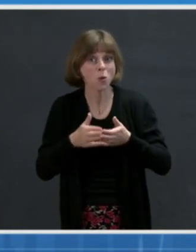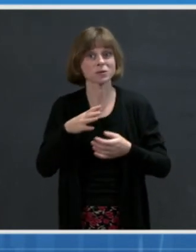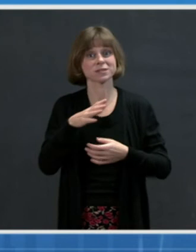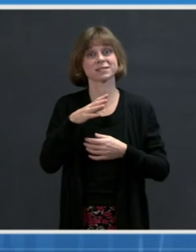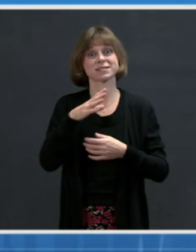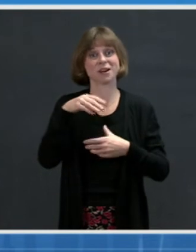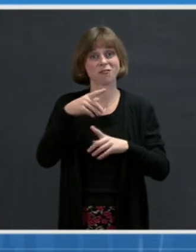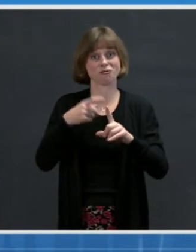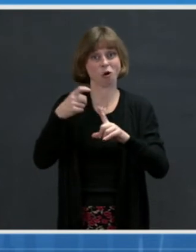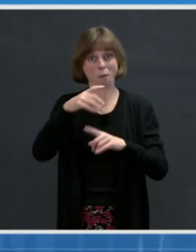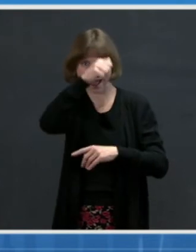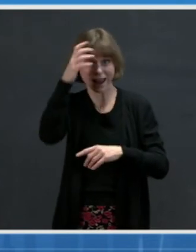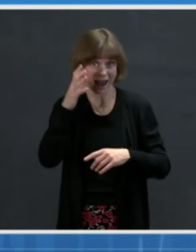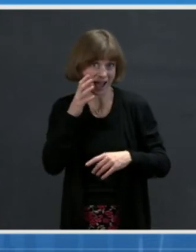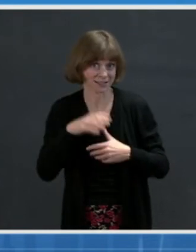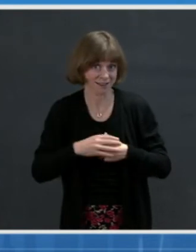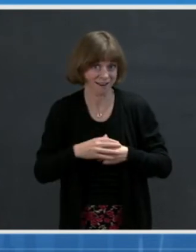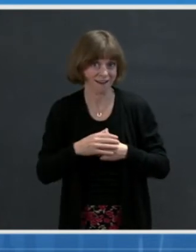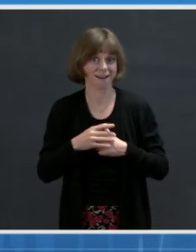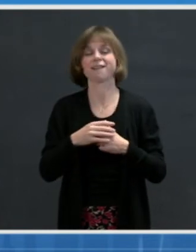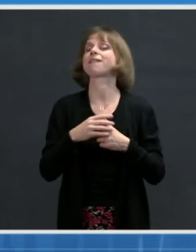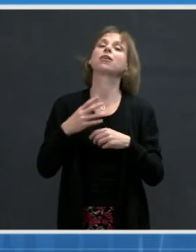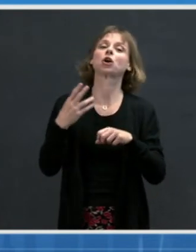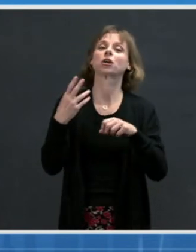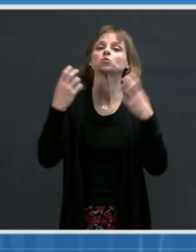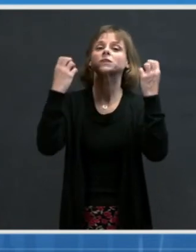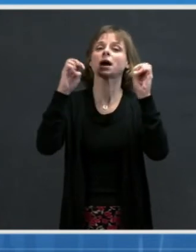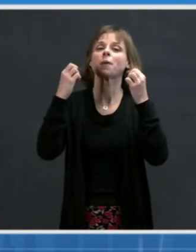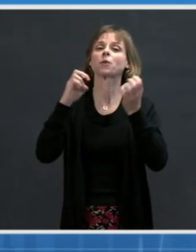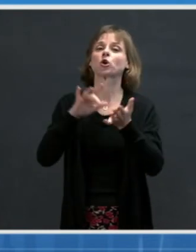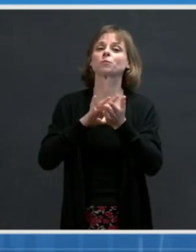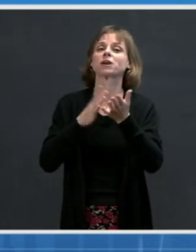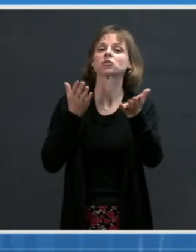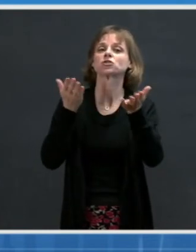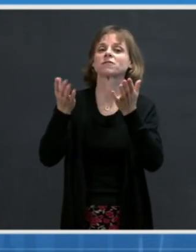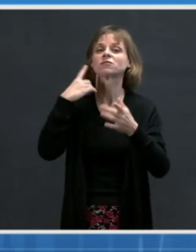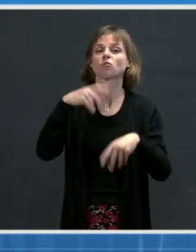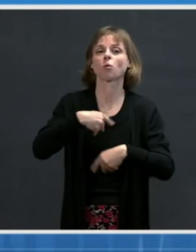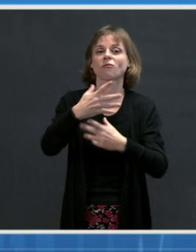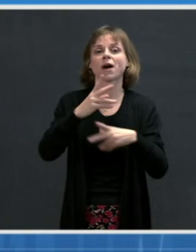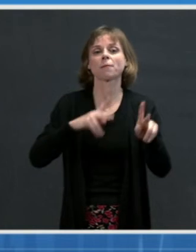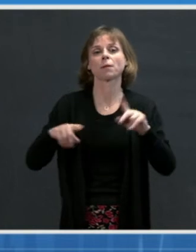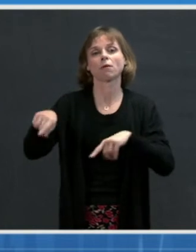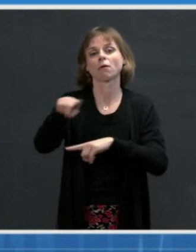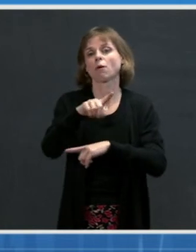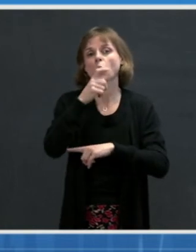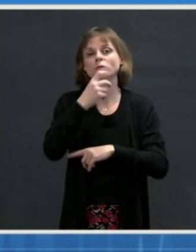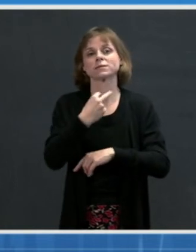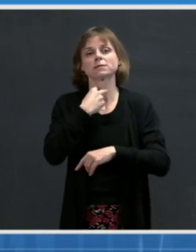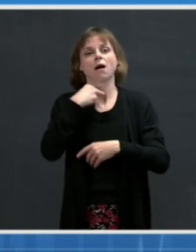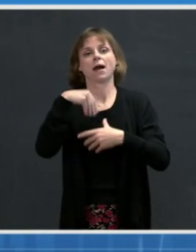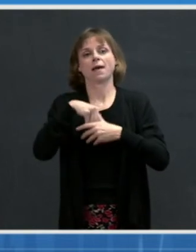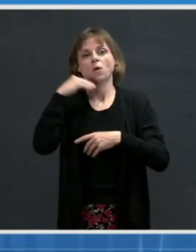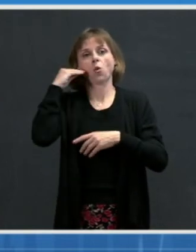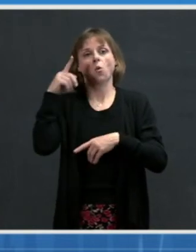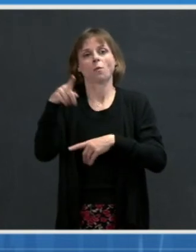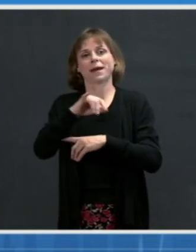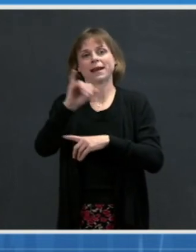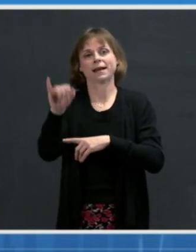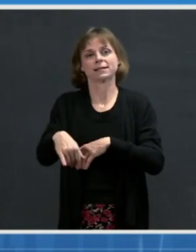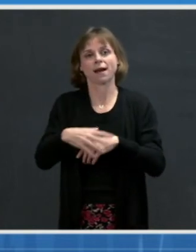Alaska, leveraging emergency medical services to provide vaccinations to homebound individuals in Indiana, and using